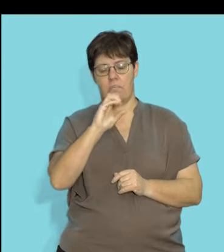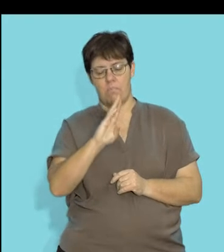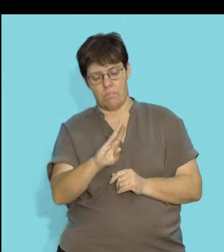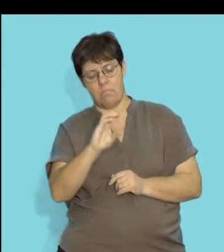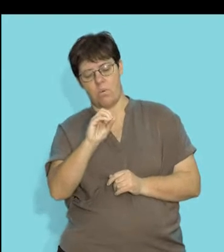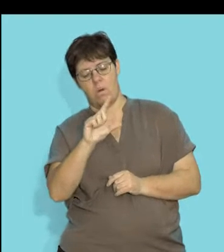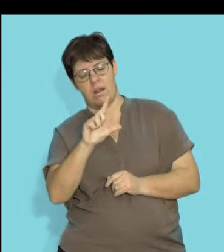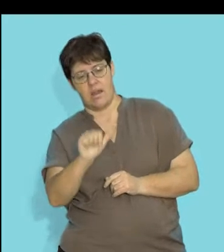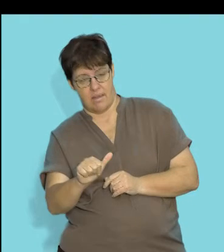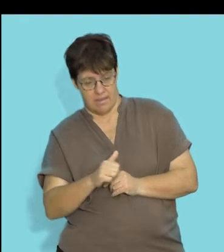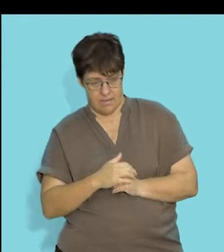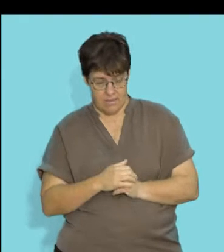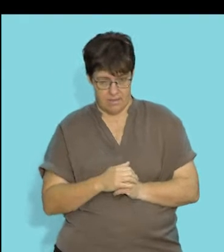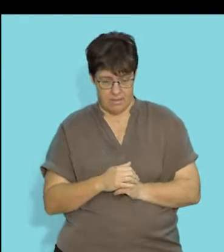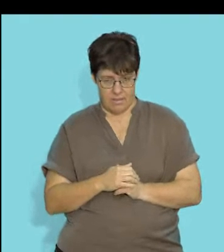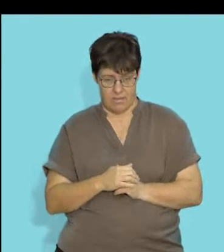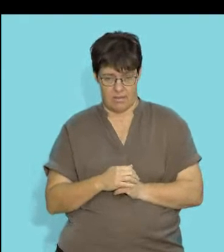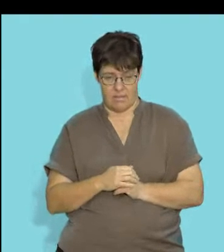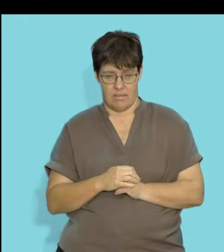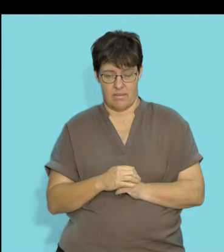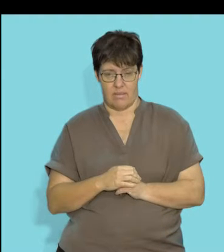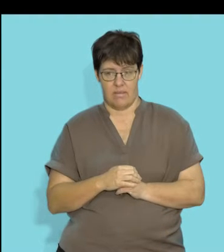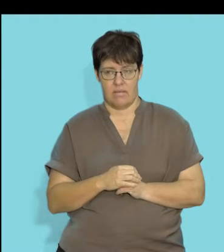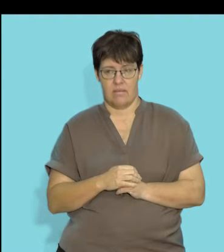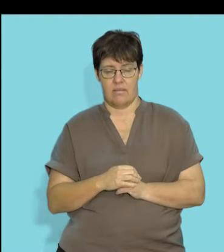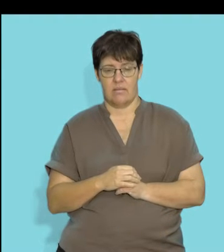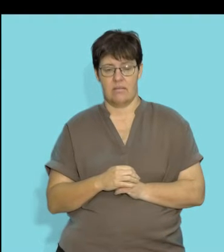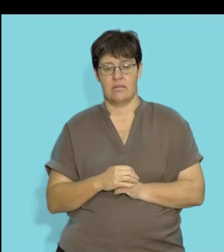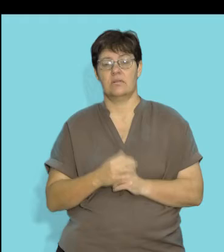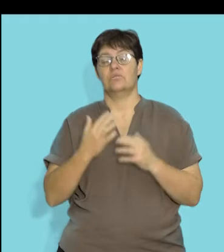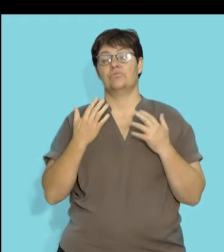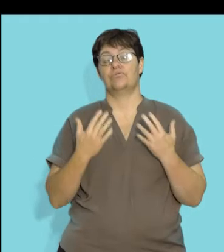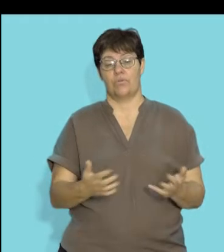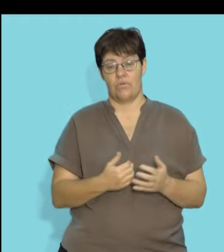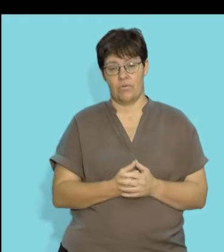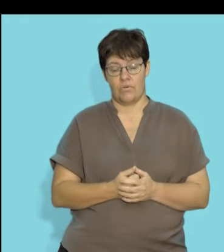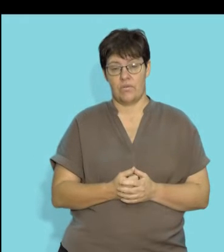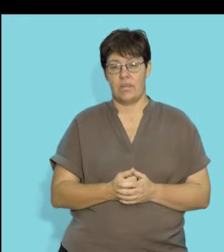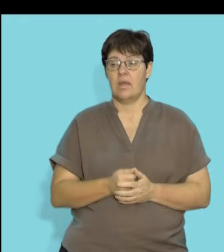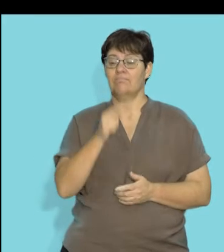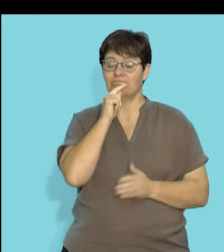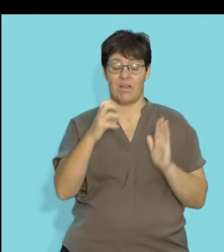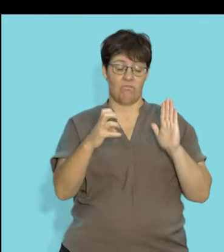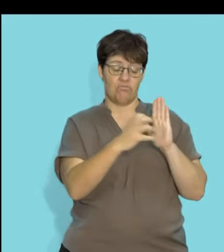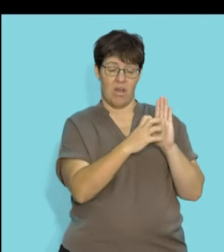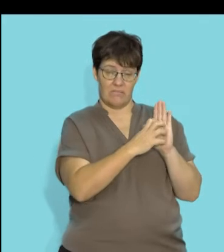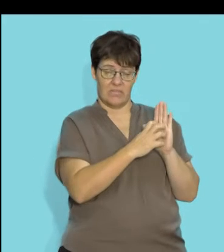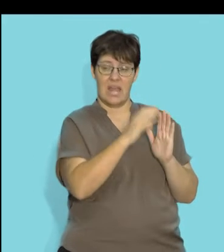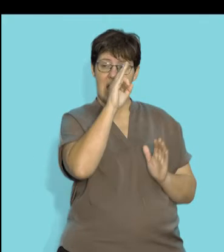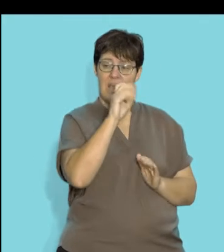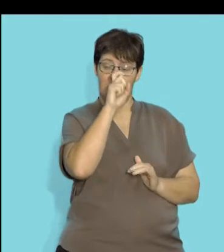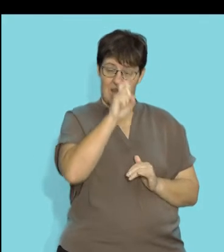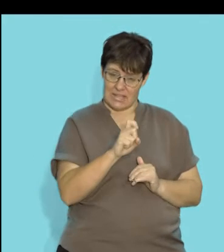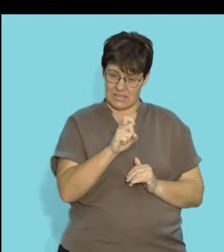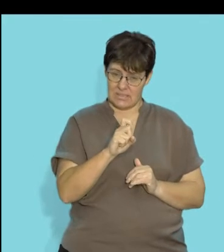hyperbola. Some people normally make the O sound like it's silent. Now consider the graph of f of